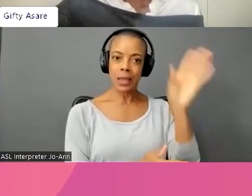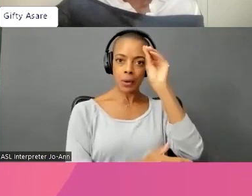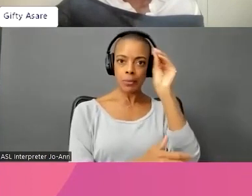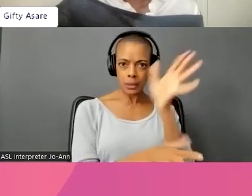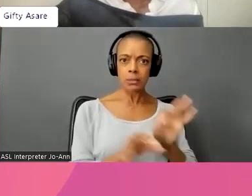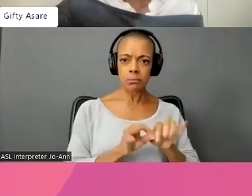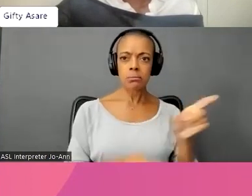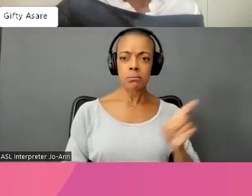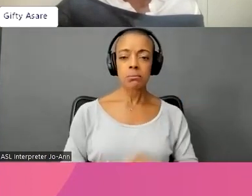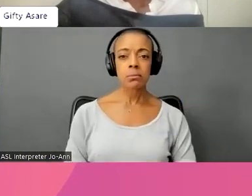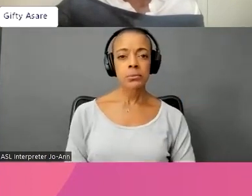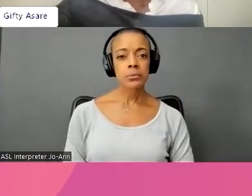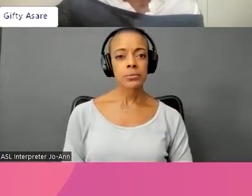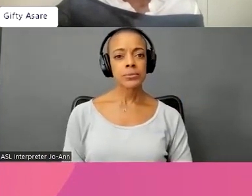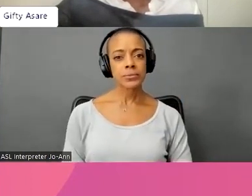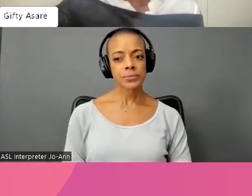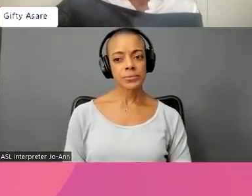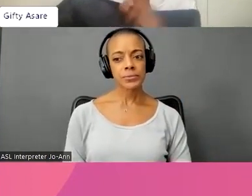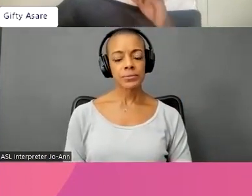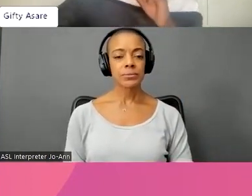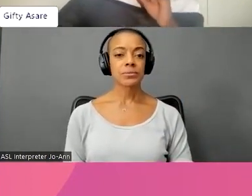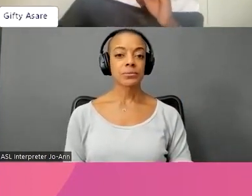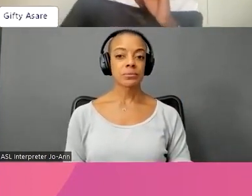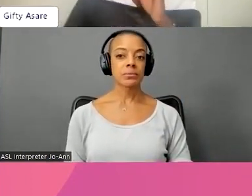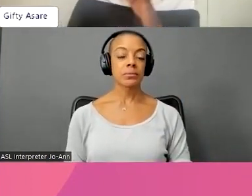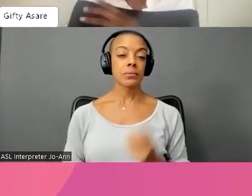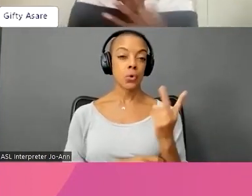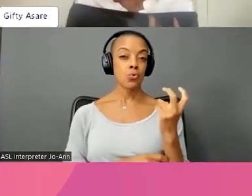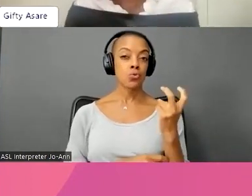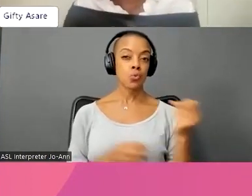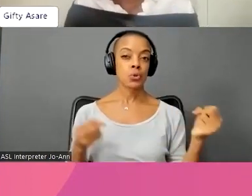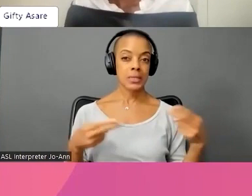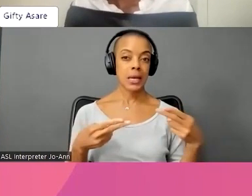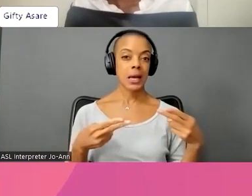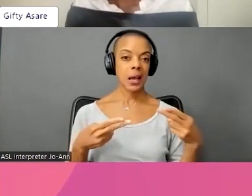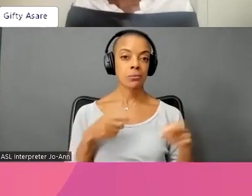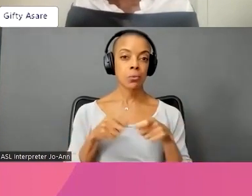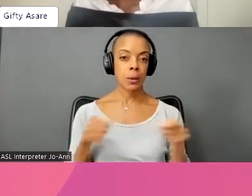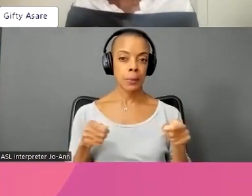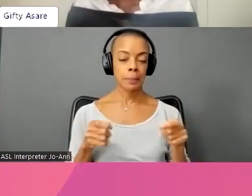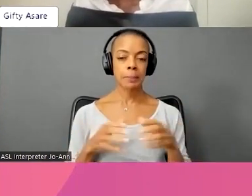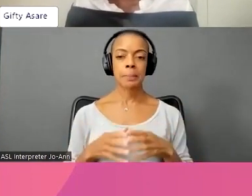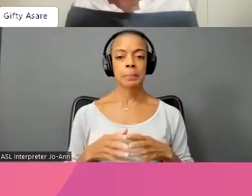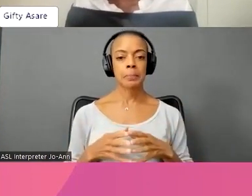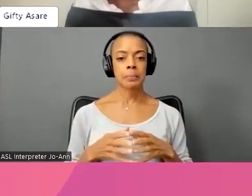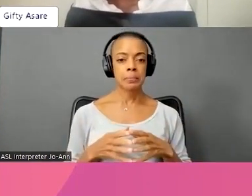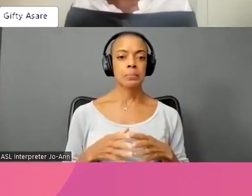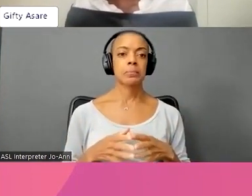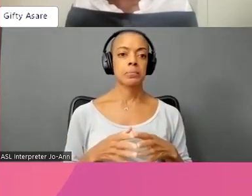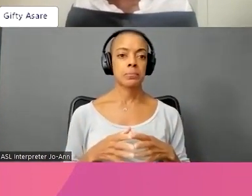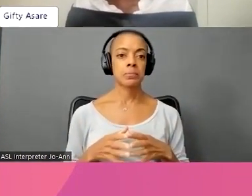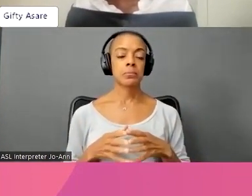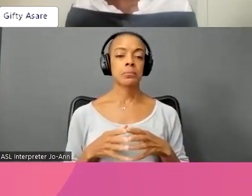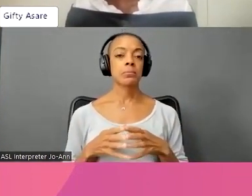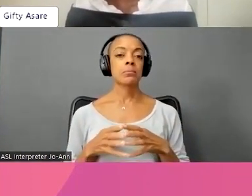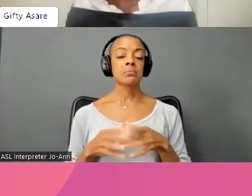And so kind of to end, I've got 2 slides here to kind of wrap up some considerations when